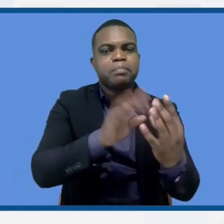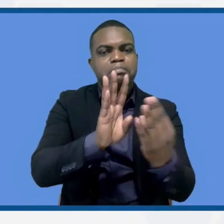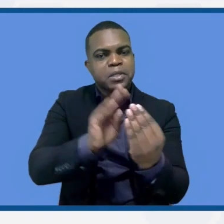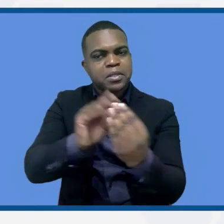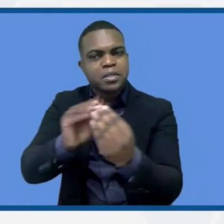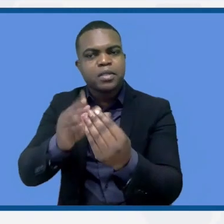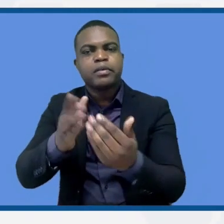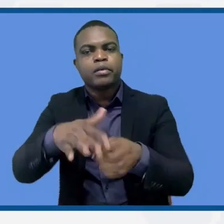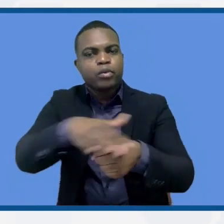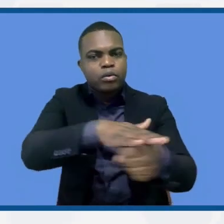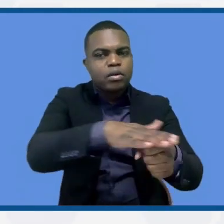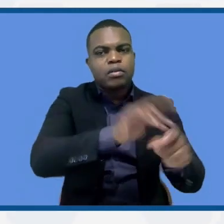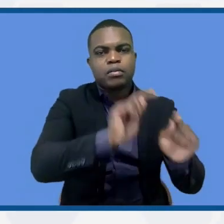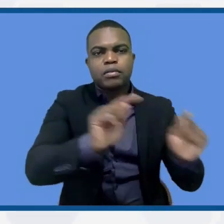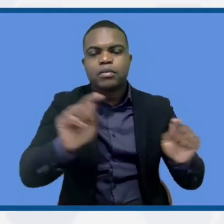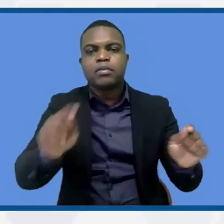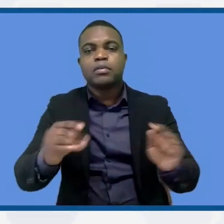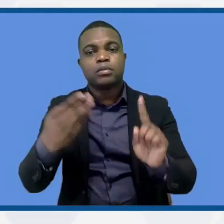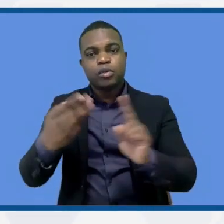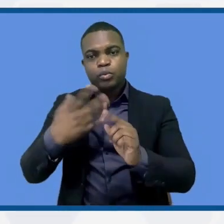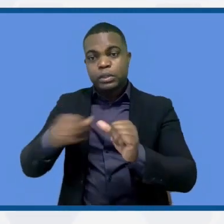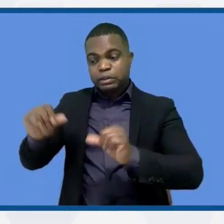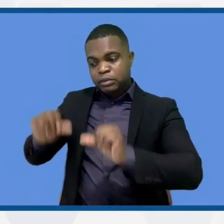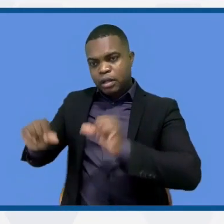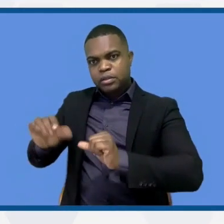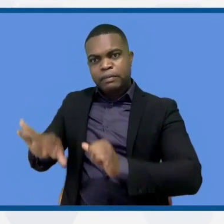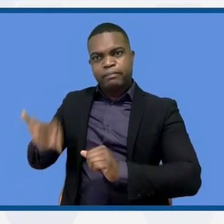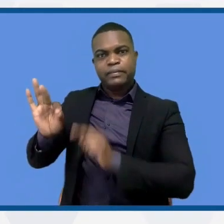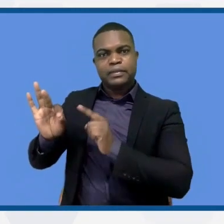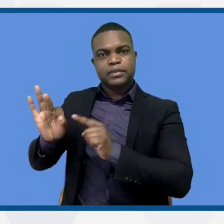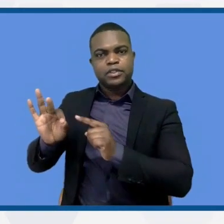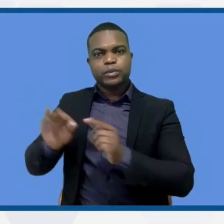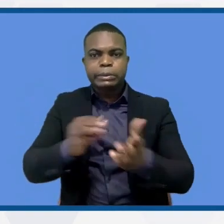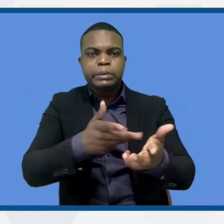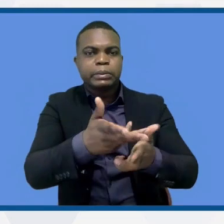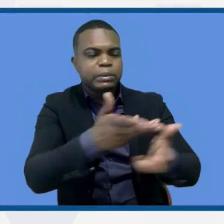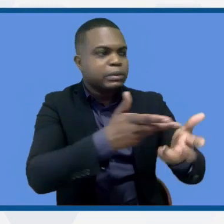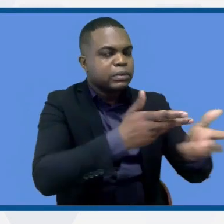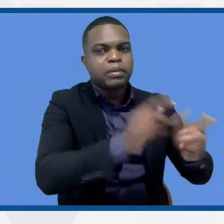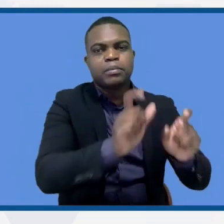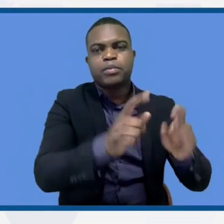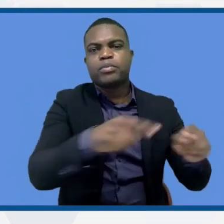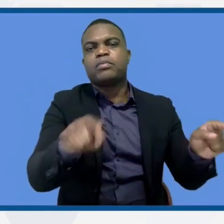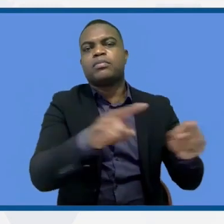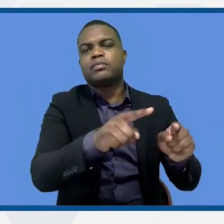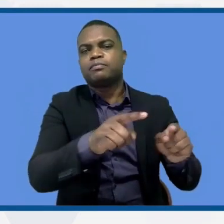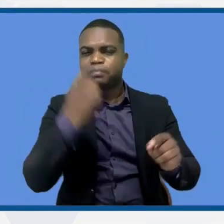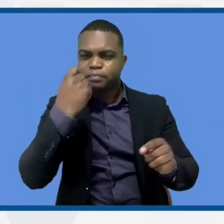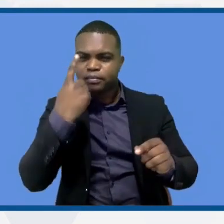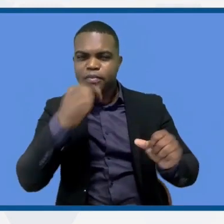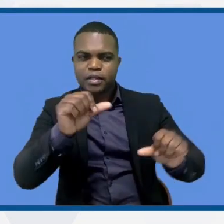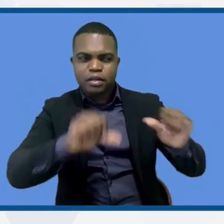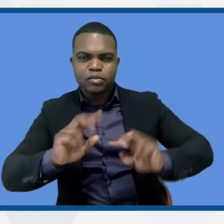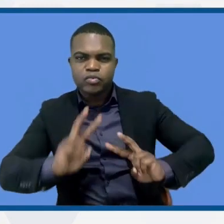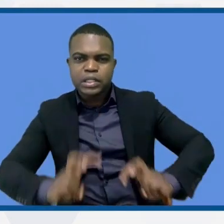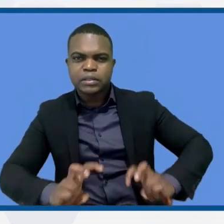have the community being centrally involved. So it's a mixture of people-centered approaches as well as scientific approaches.